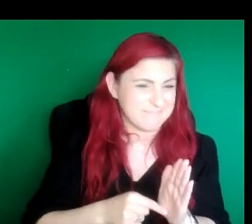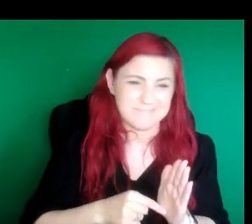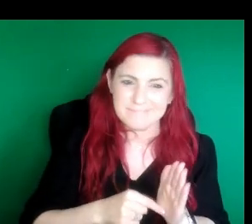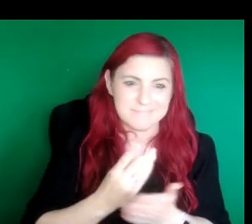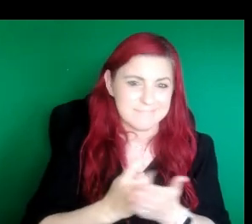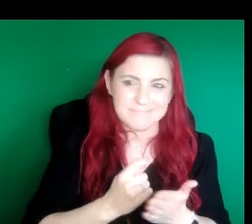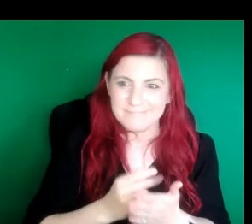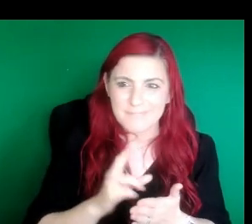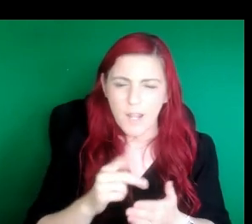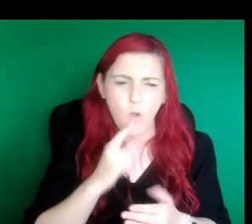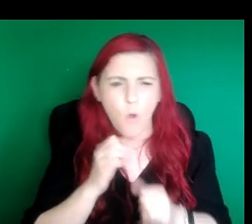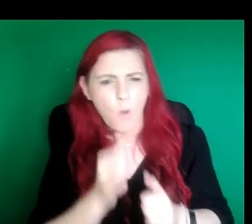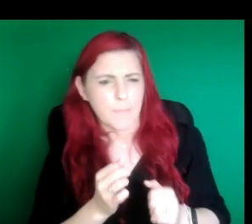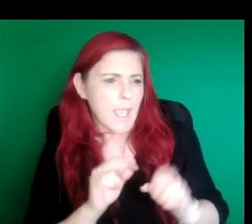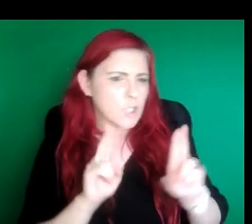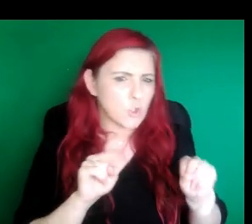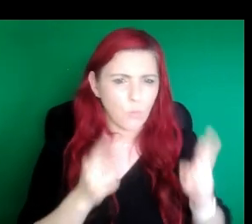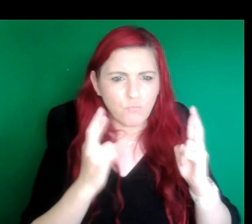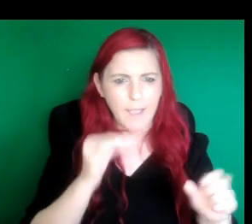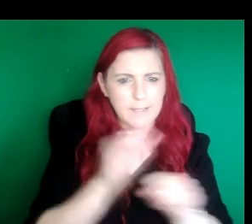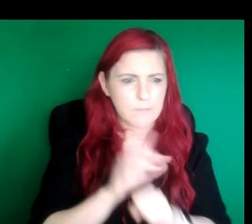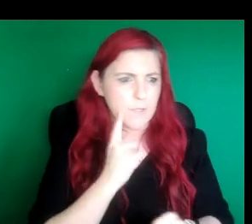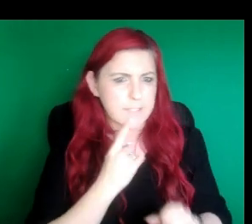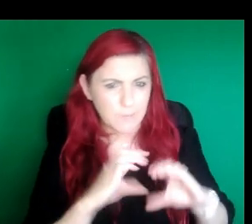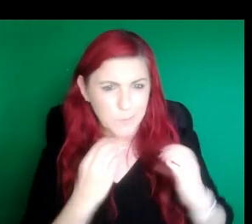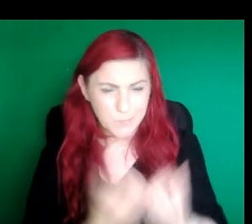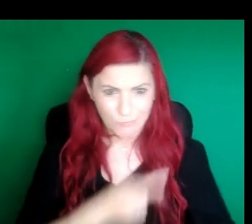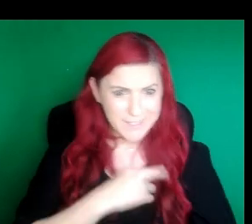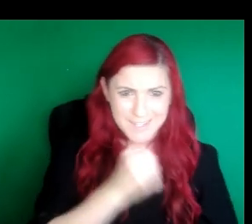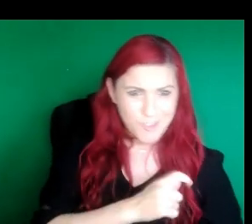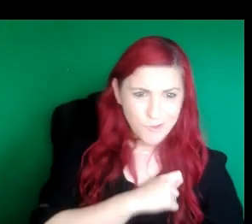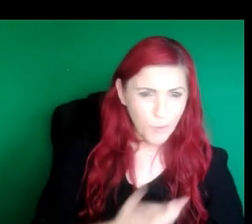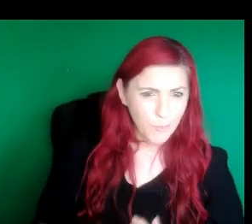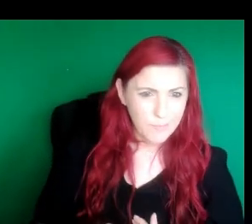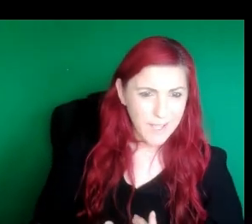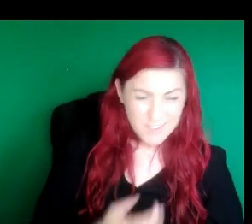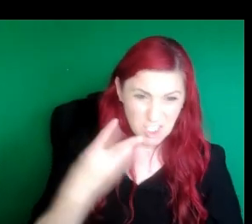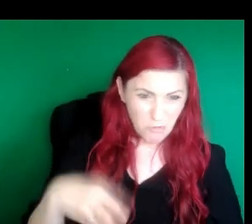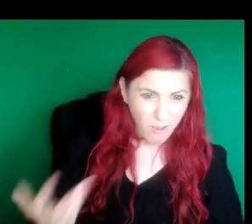to be a dawn of new rights for deaf people, and it categorically wasn't. It couldn't have been.